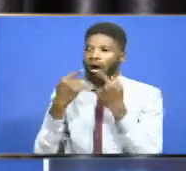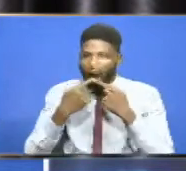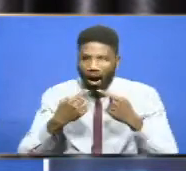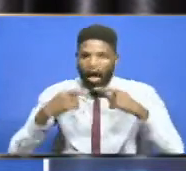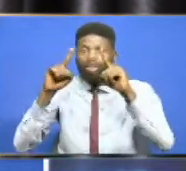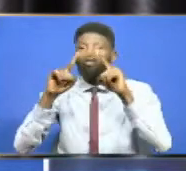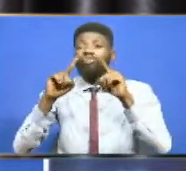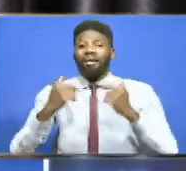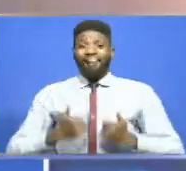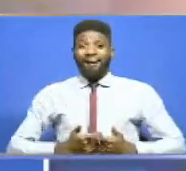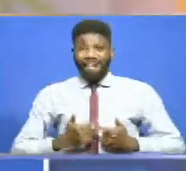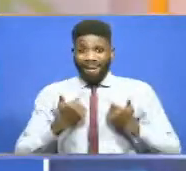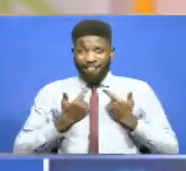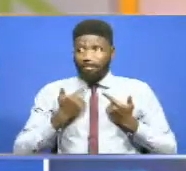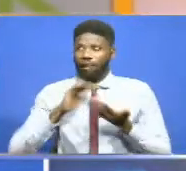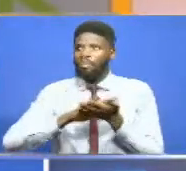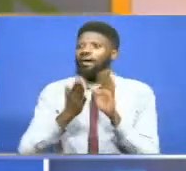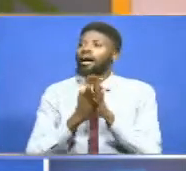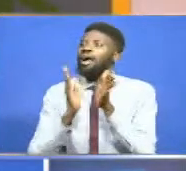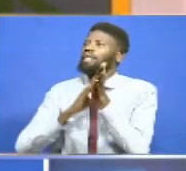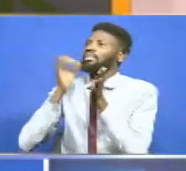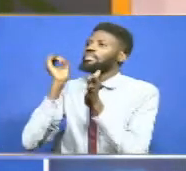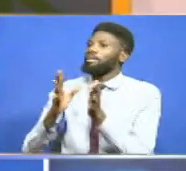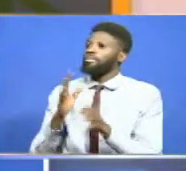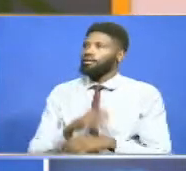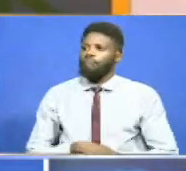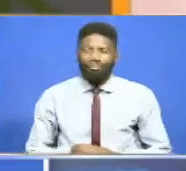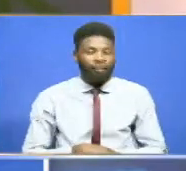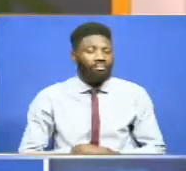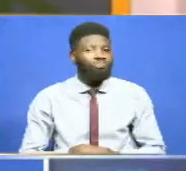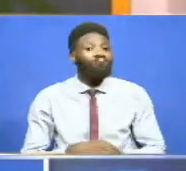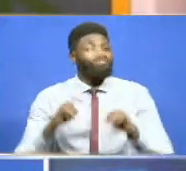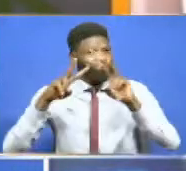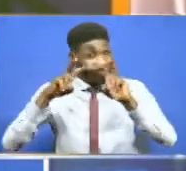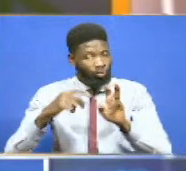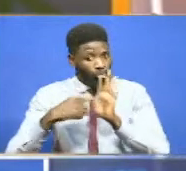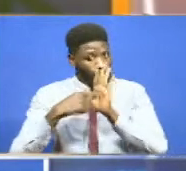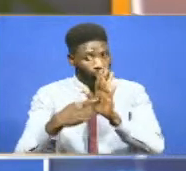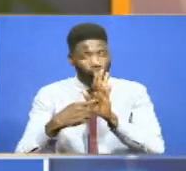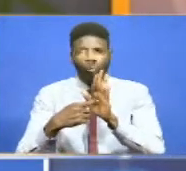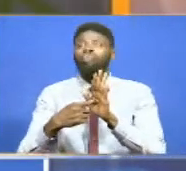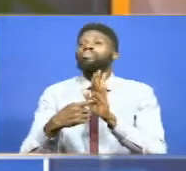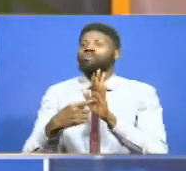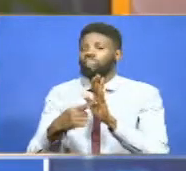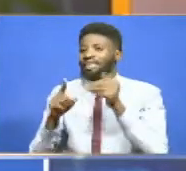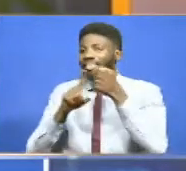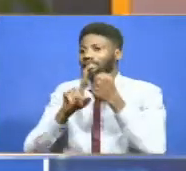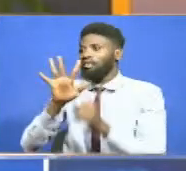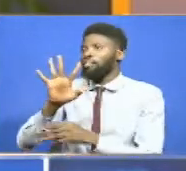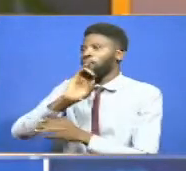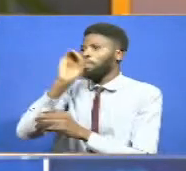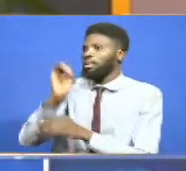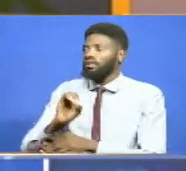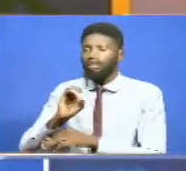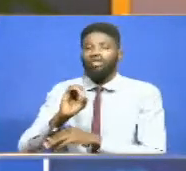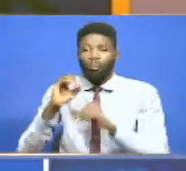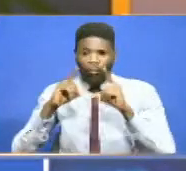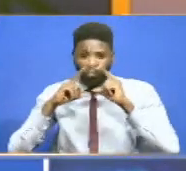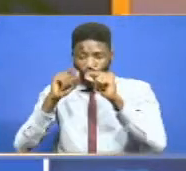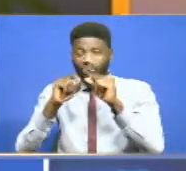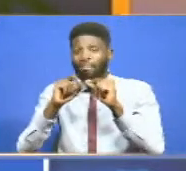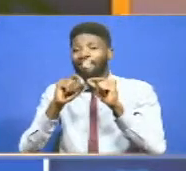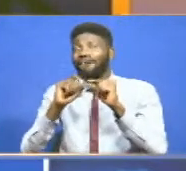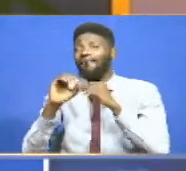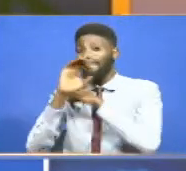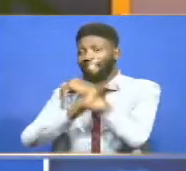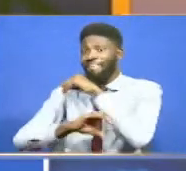become extremely high. Utafiti huo pia umeonyesha kwamba 65% wanasema nchi hii haijachukua mwelekeo bora,